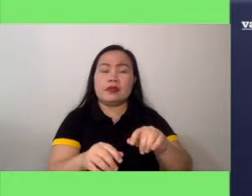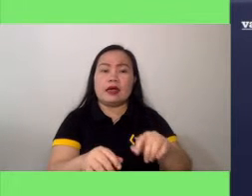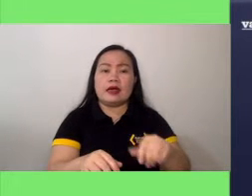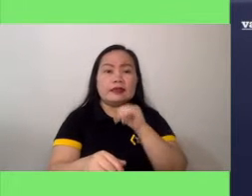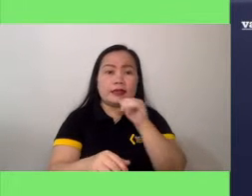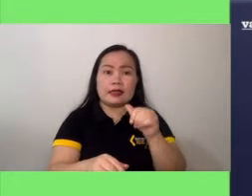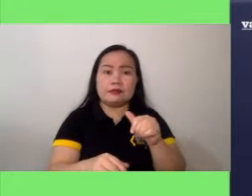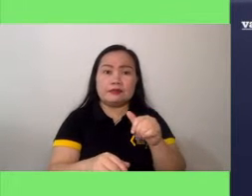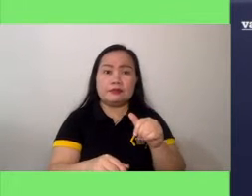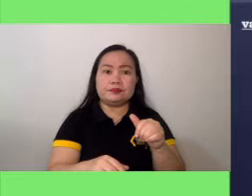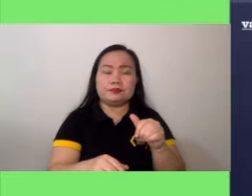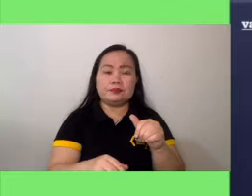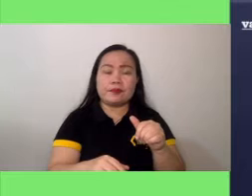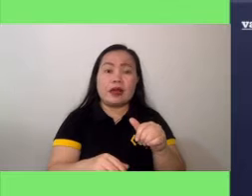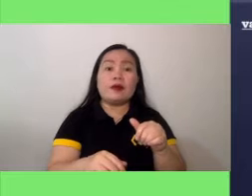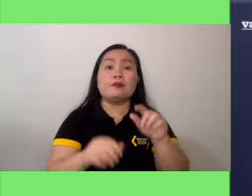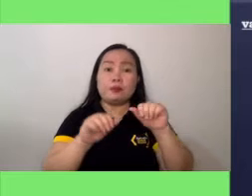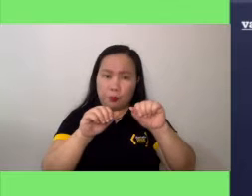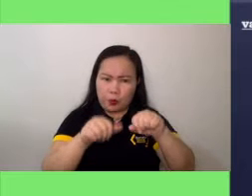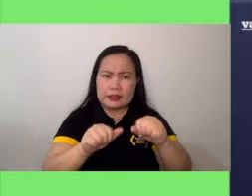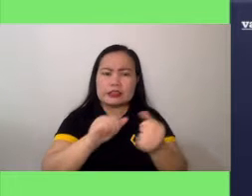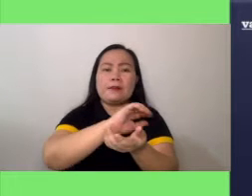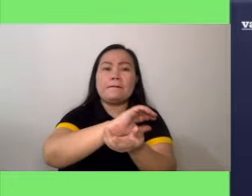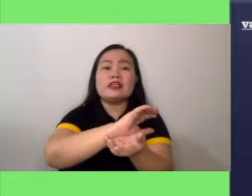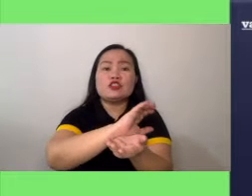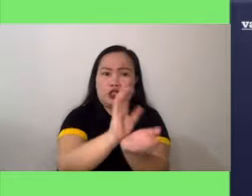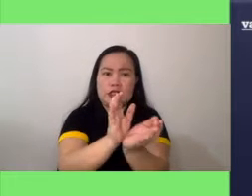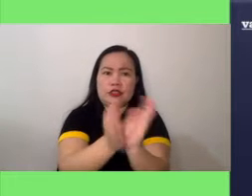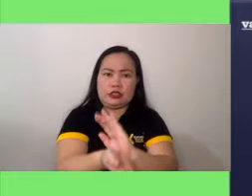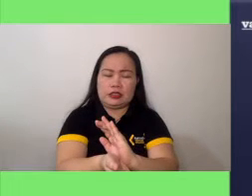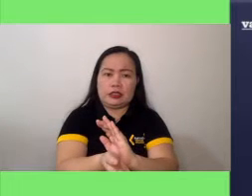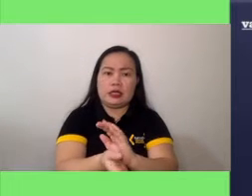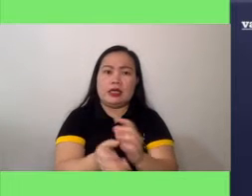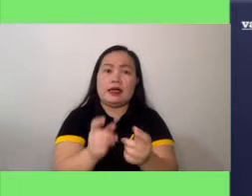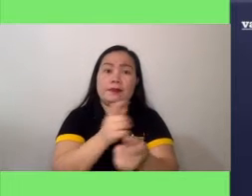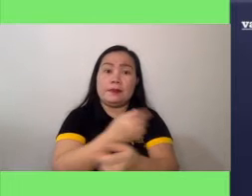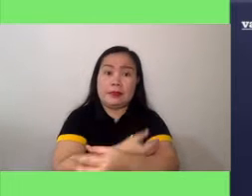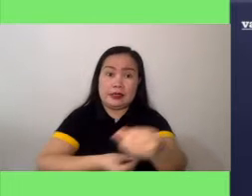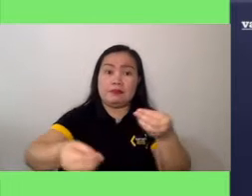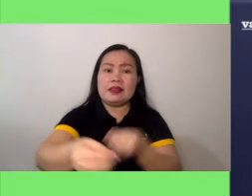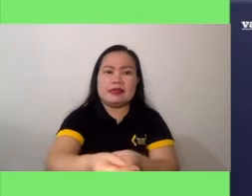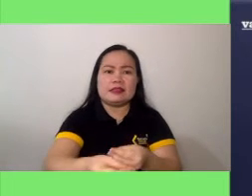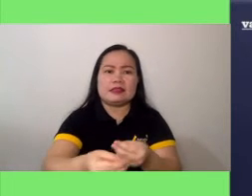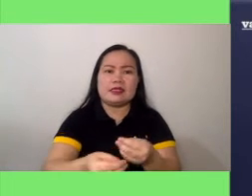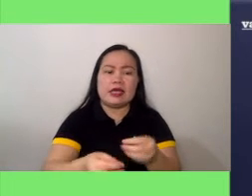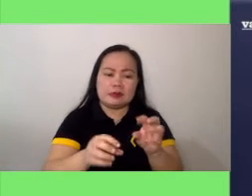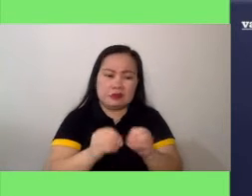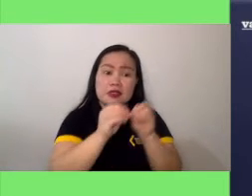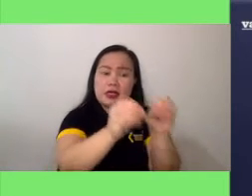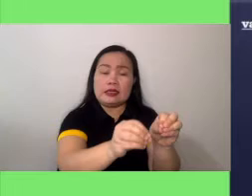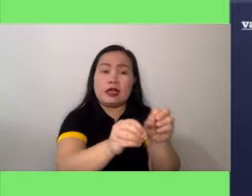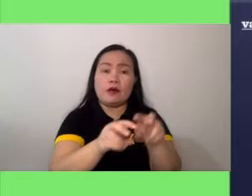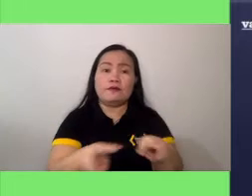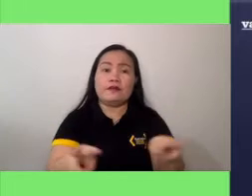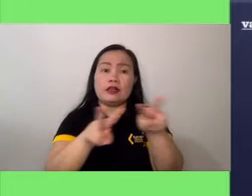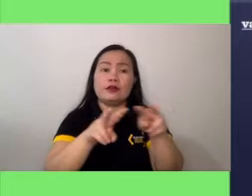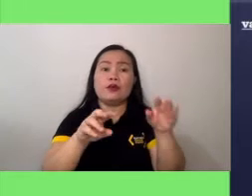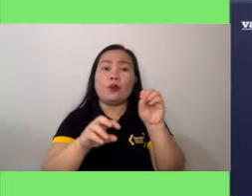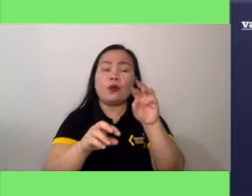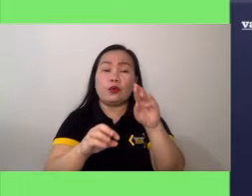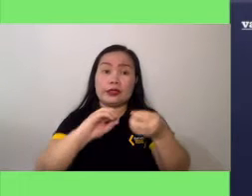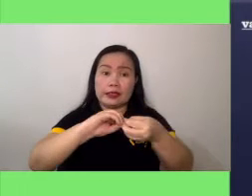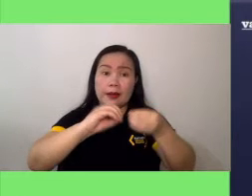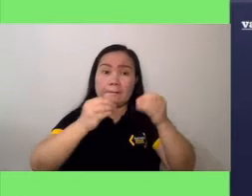sabihin, mag-a-assign tayo o papalitan natin yung variable ng value. Ano yung value? Minsan given